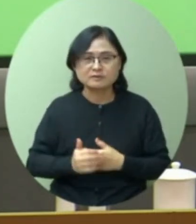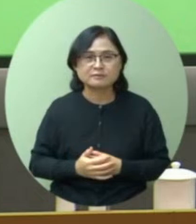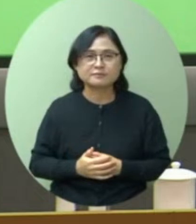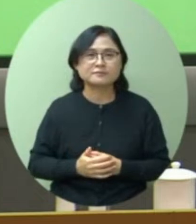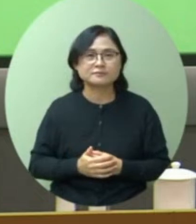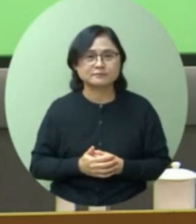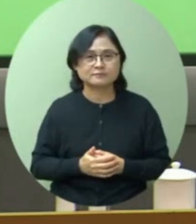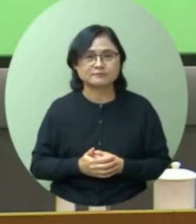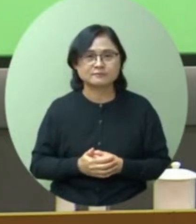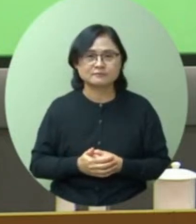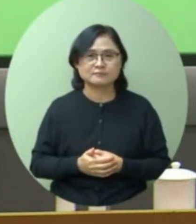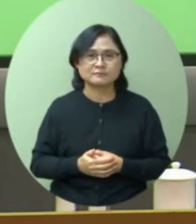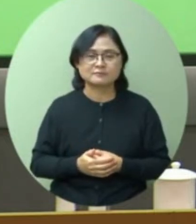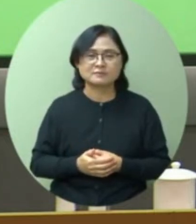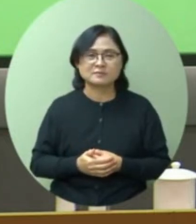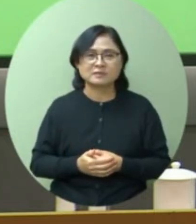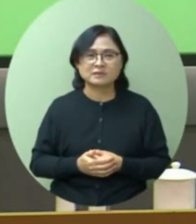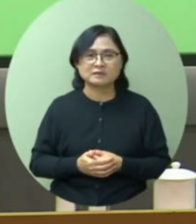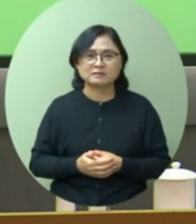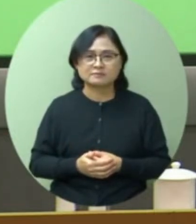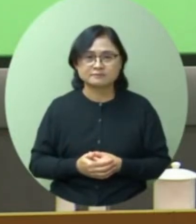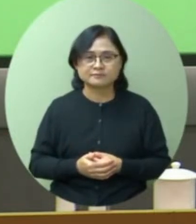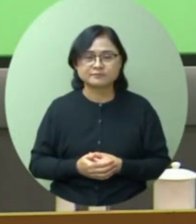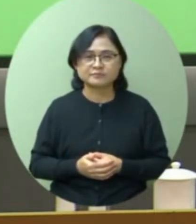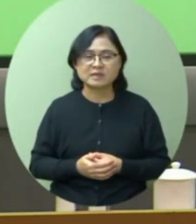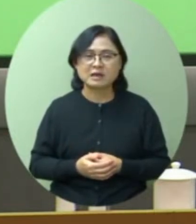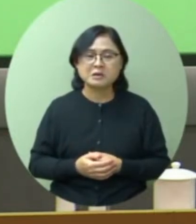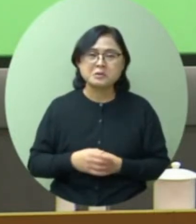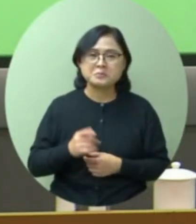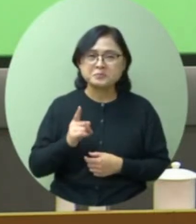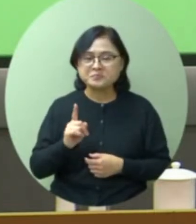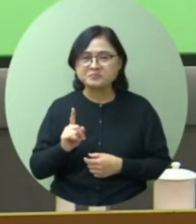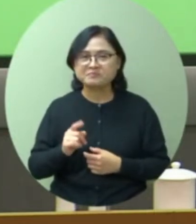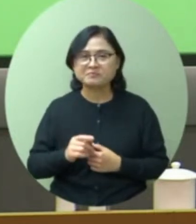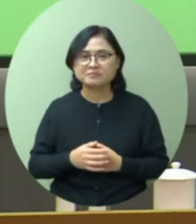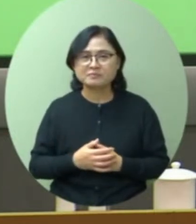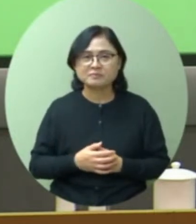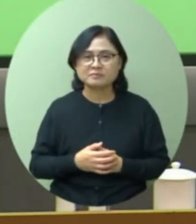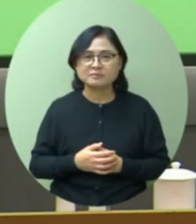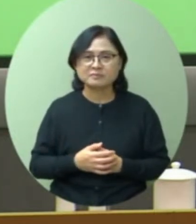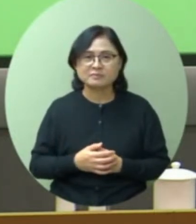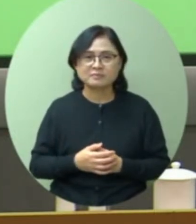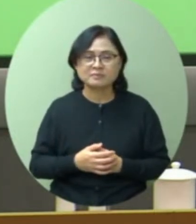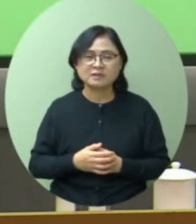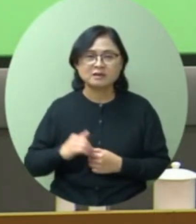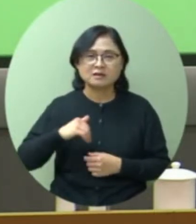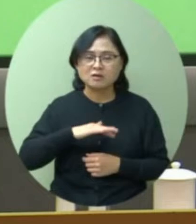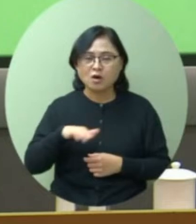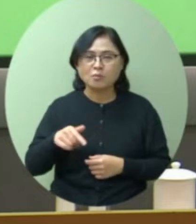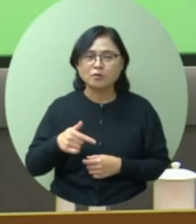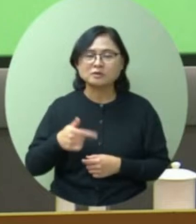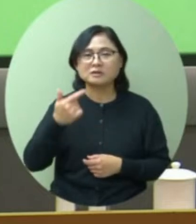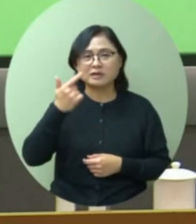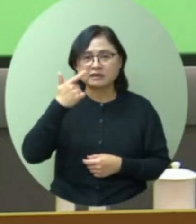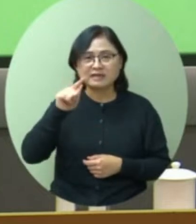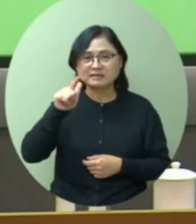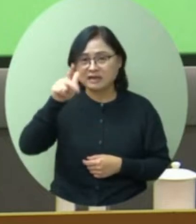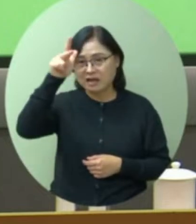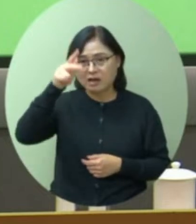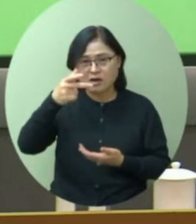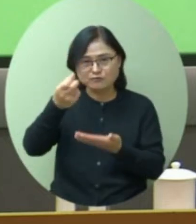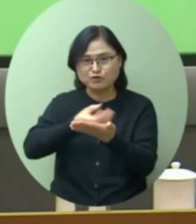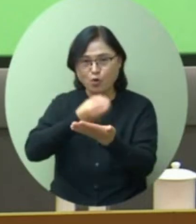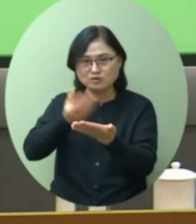we are recommending measures which I think is only probably 10% of the